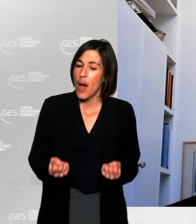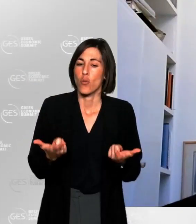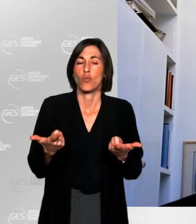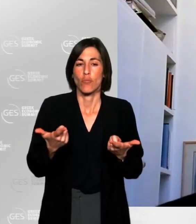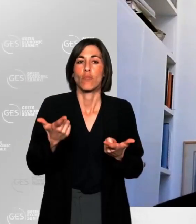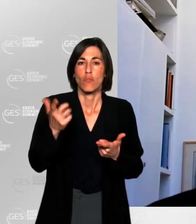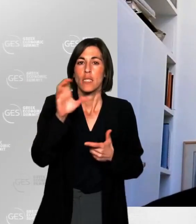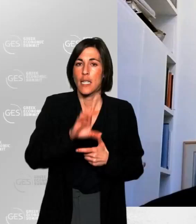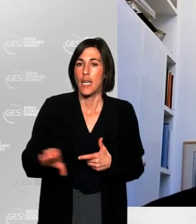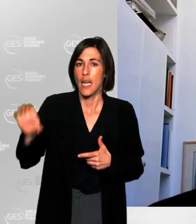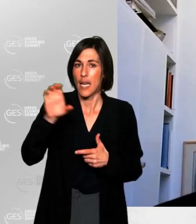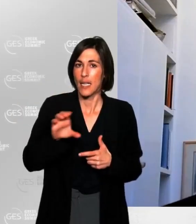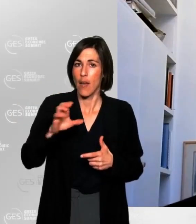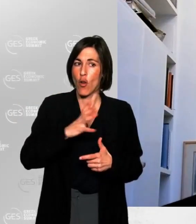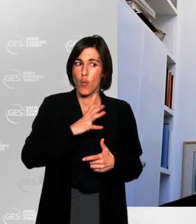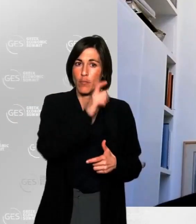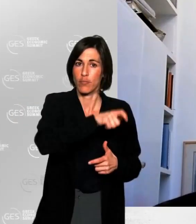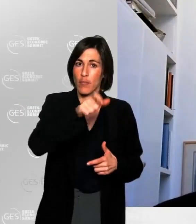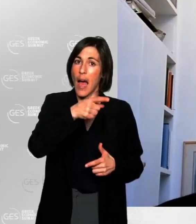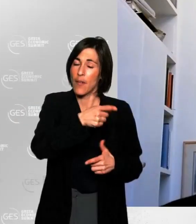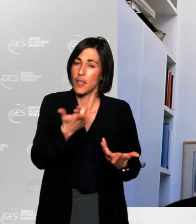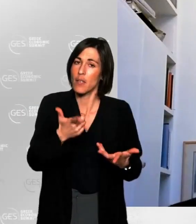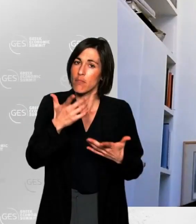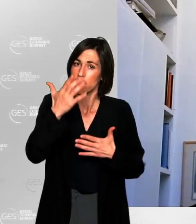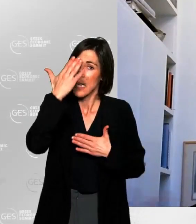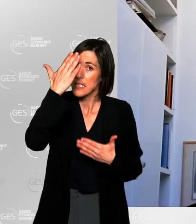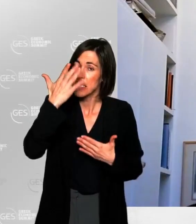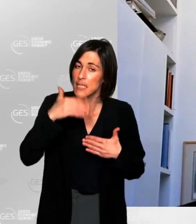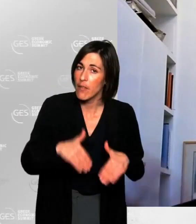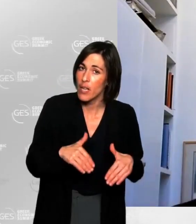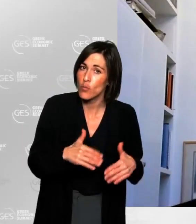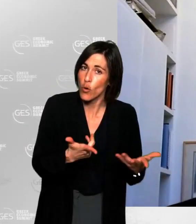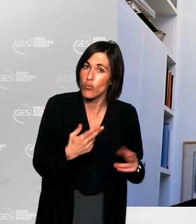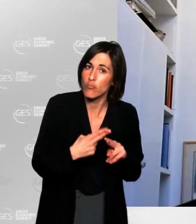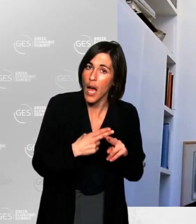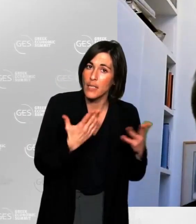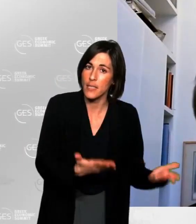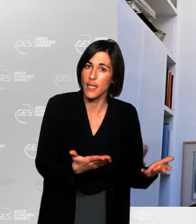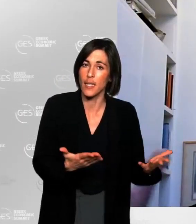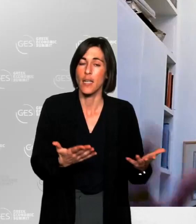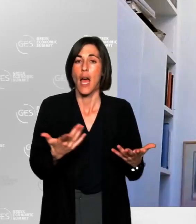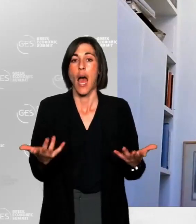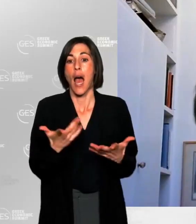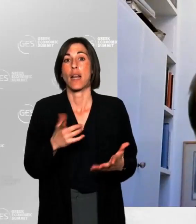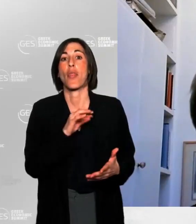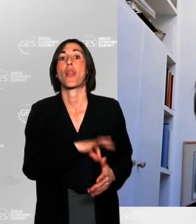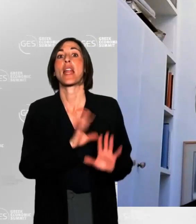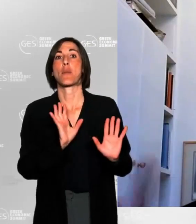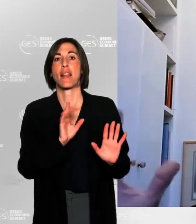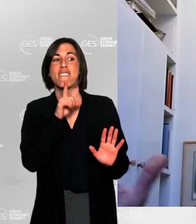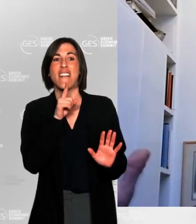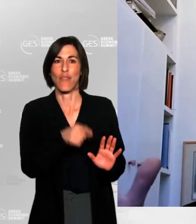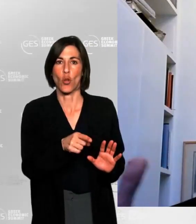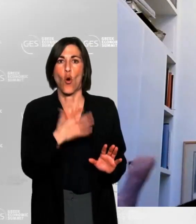And not to take advantage of that because of some ancient rigid laws